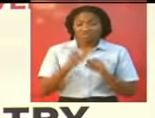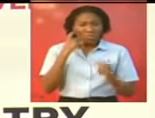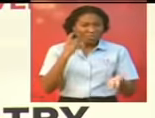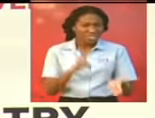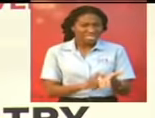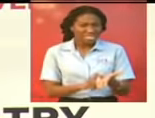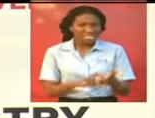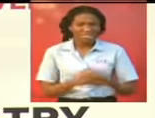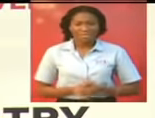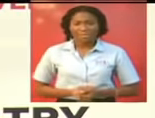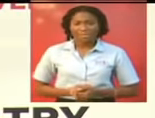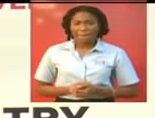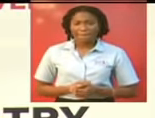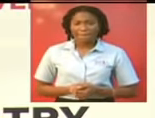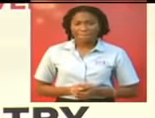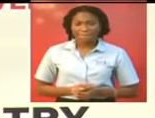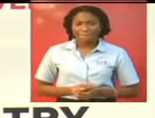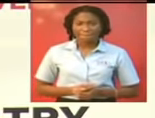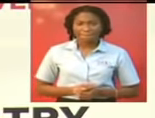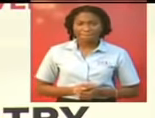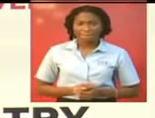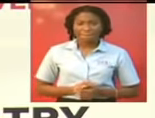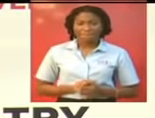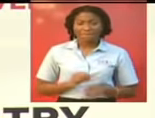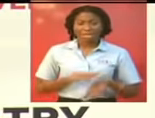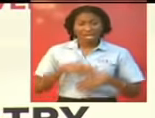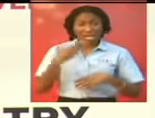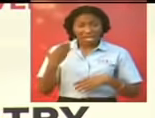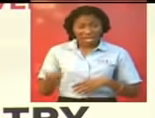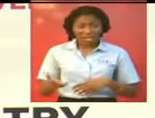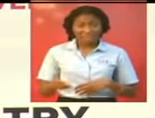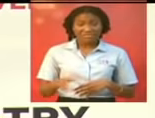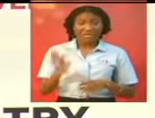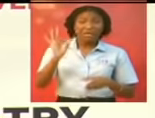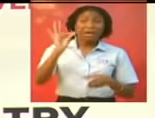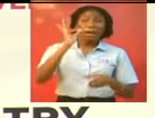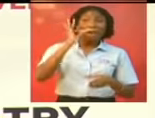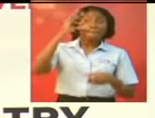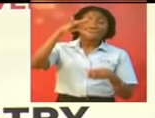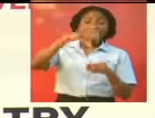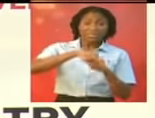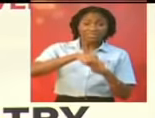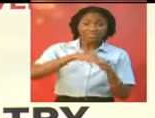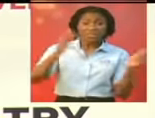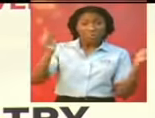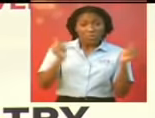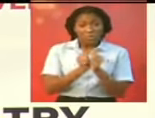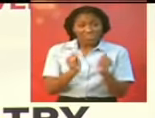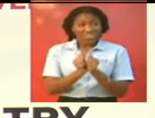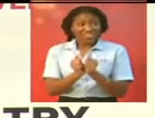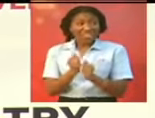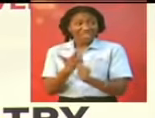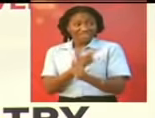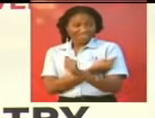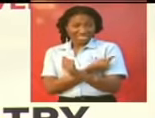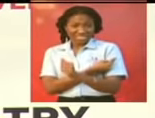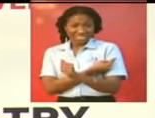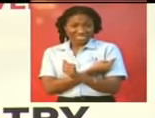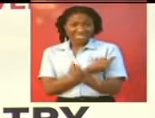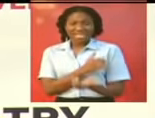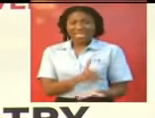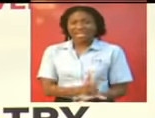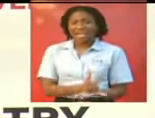the advent of doing a 72-hour PCR on top of vaccination, it further minimized the risk group that is coming into the